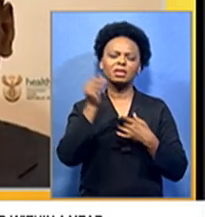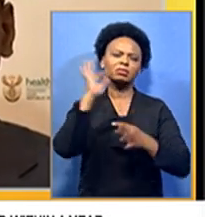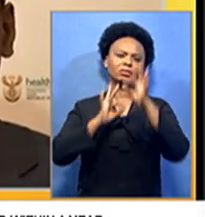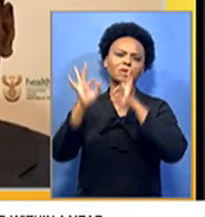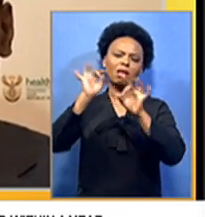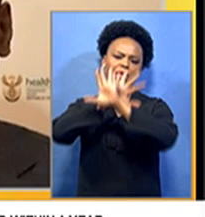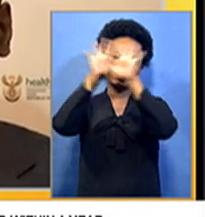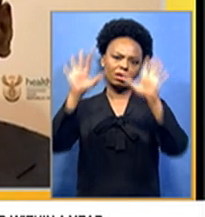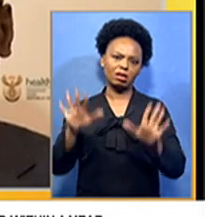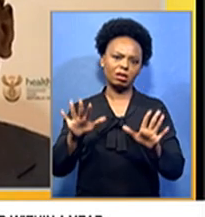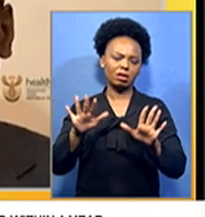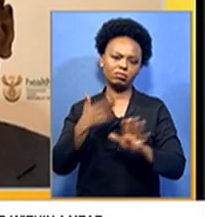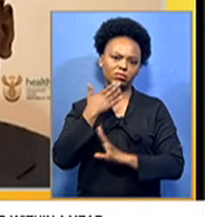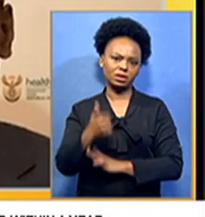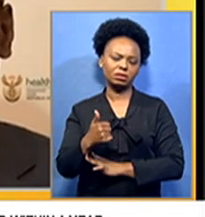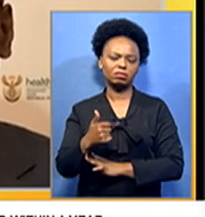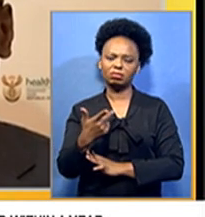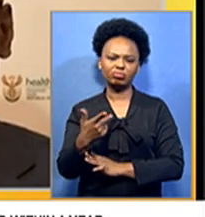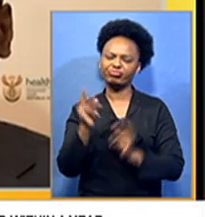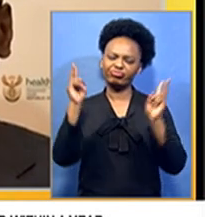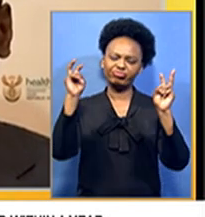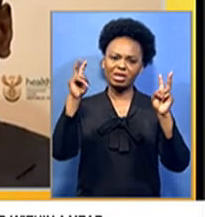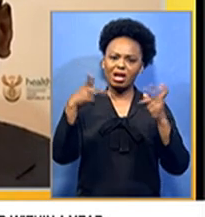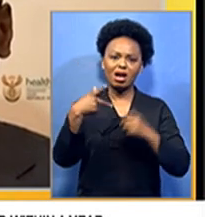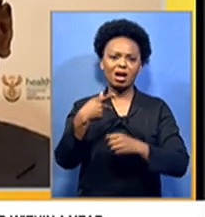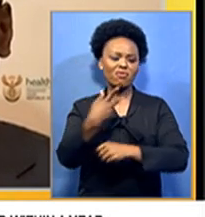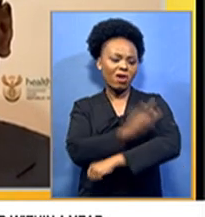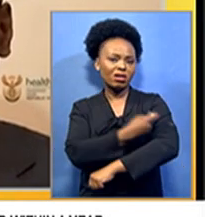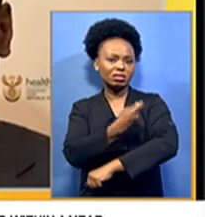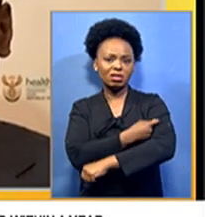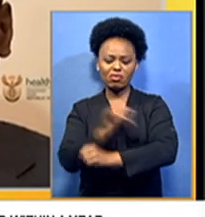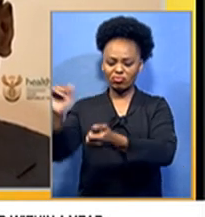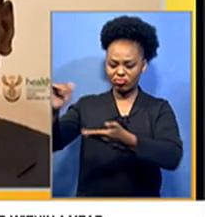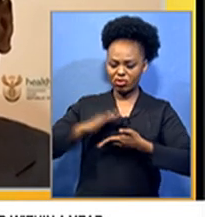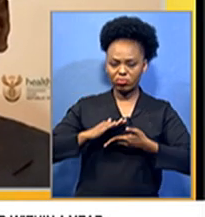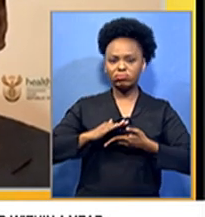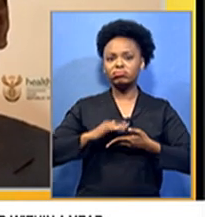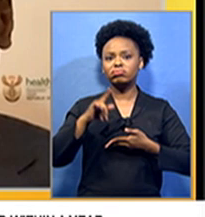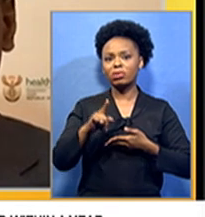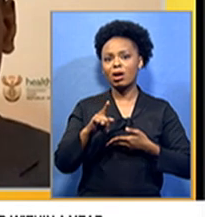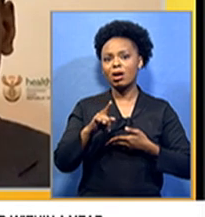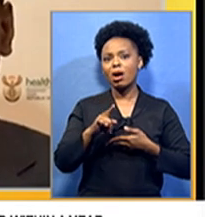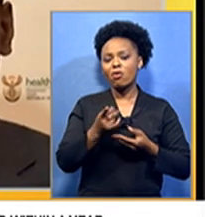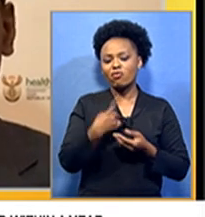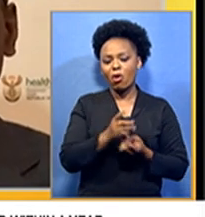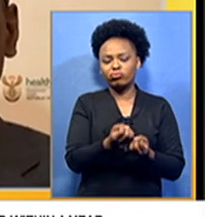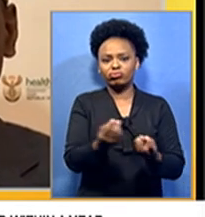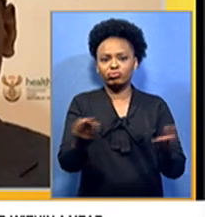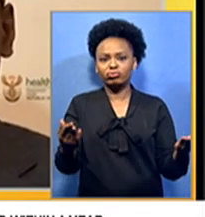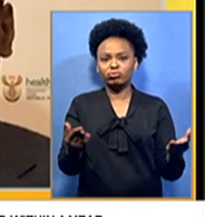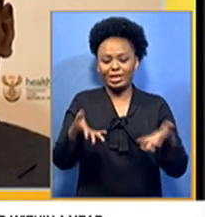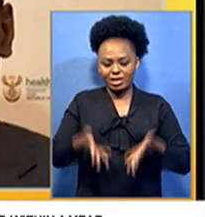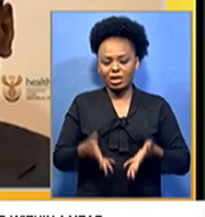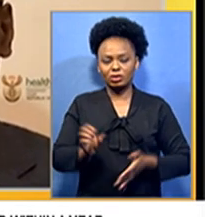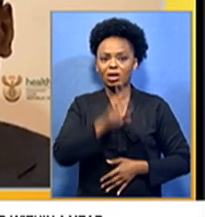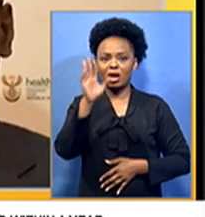us some details as to when vaccines will be arriving for that rollout here in South Africa? How is